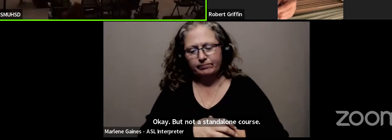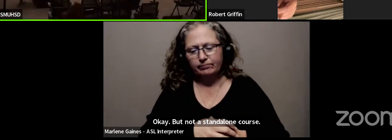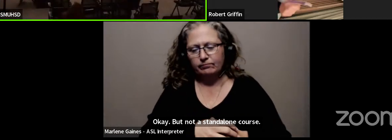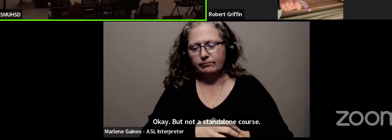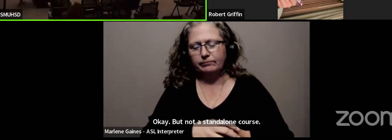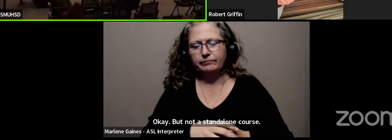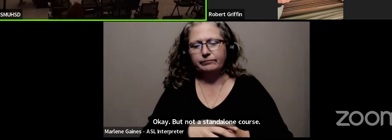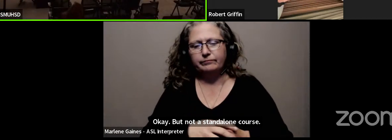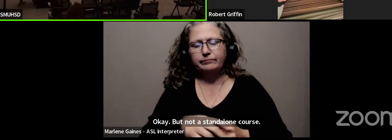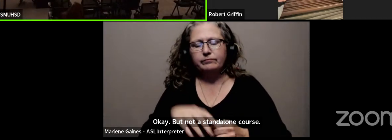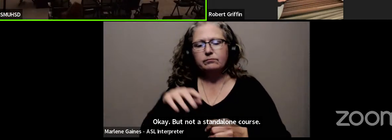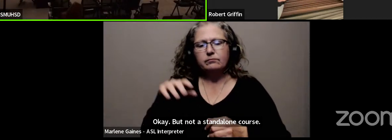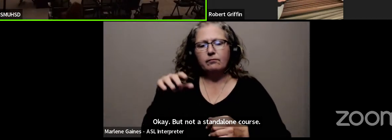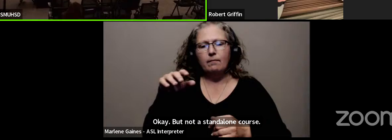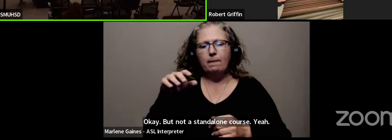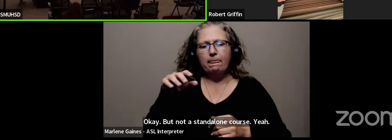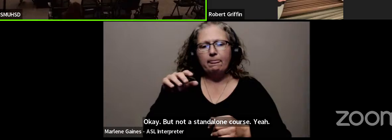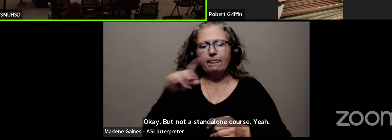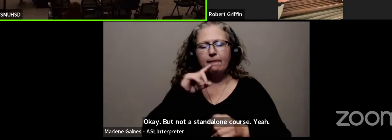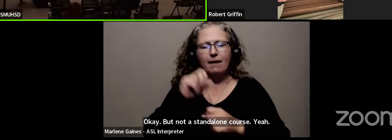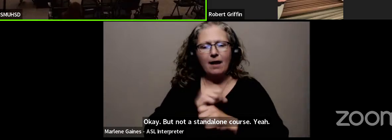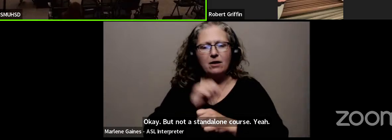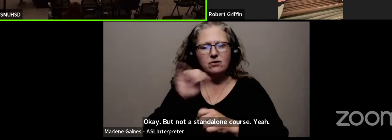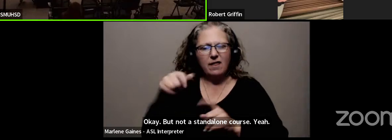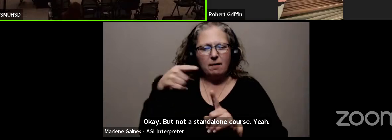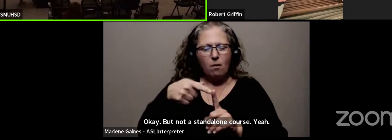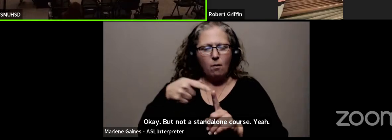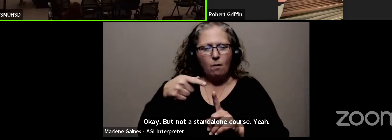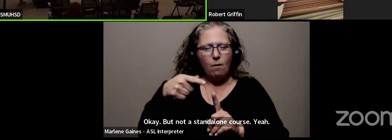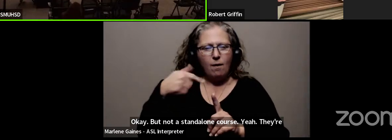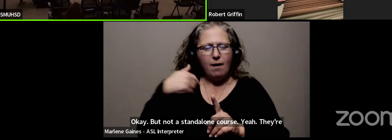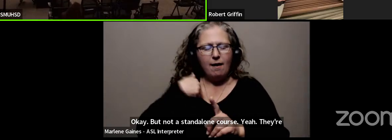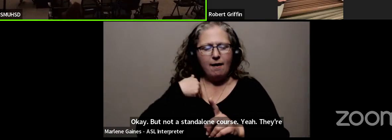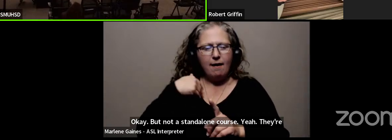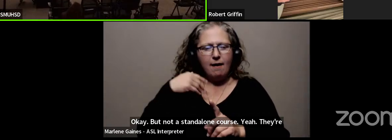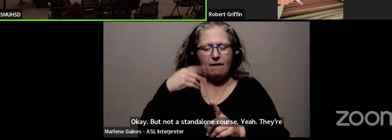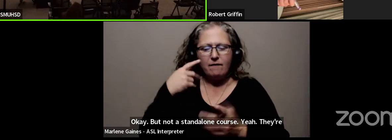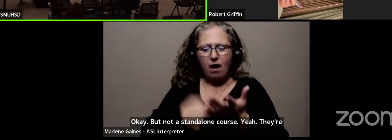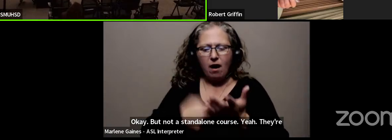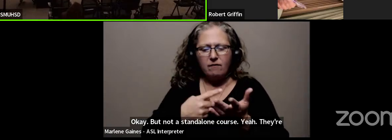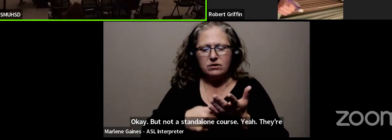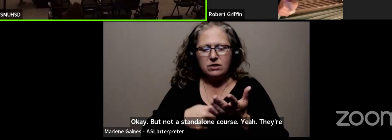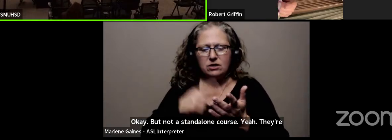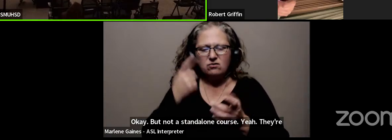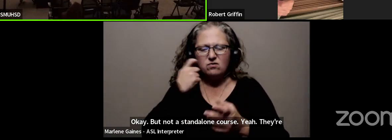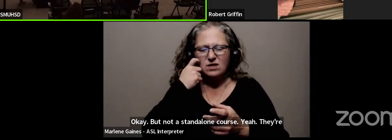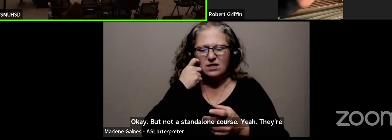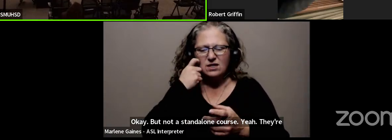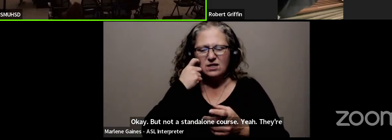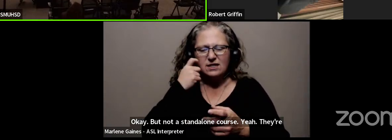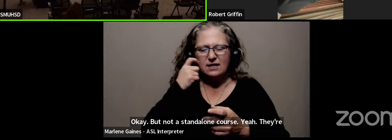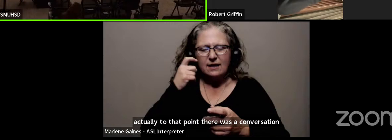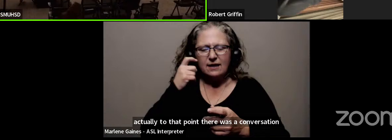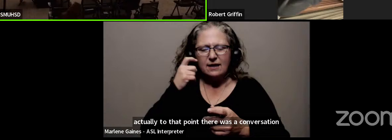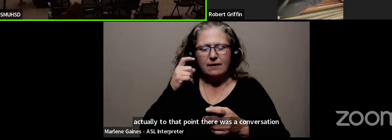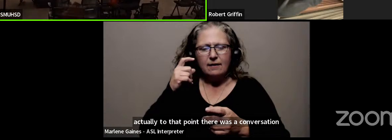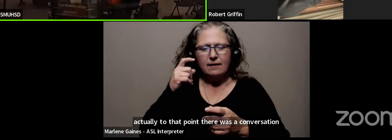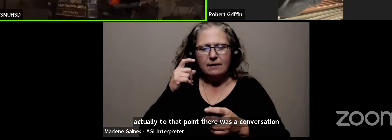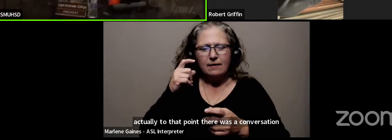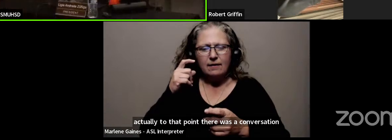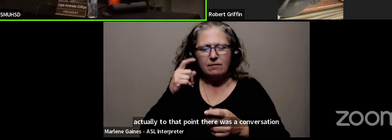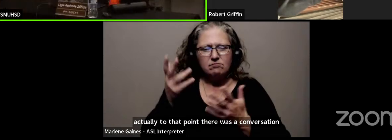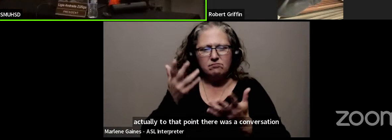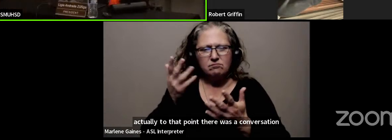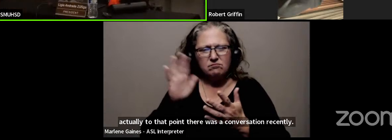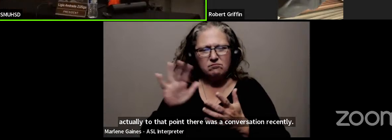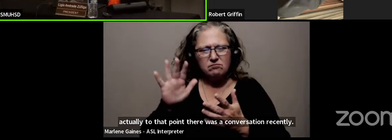Yeah, there actually, to that point, there was a conversation recently. I want to say it was like a